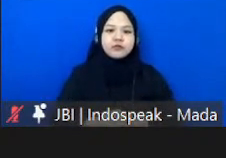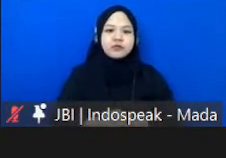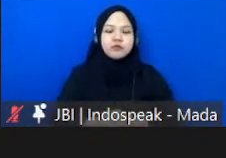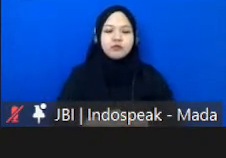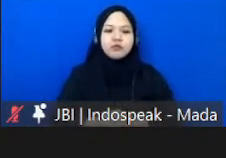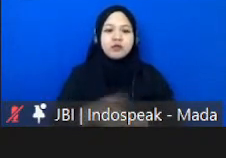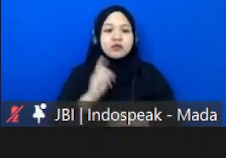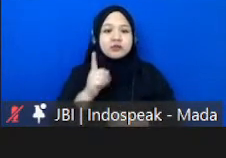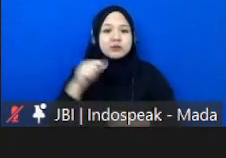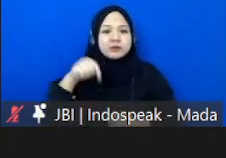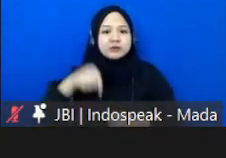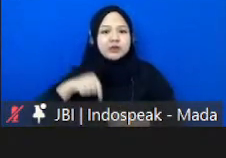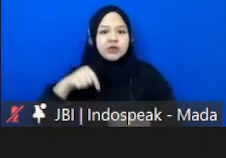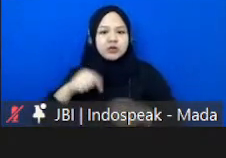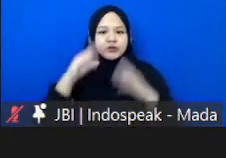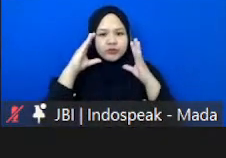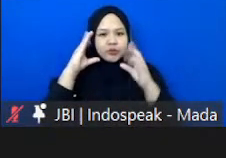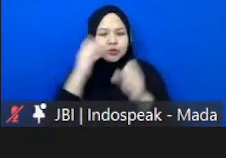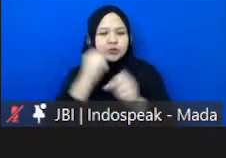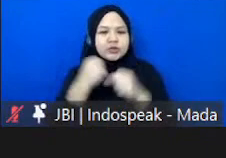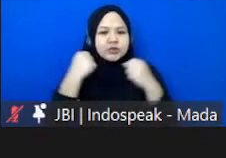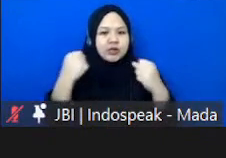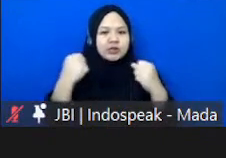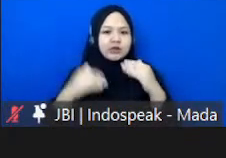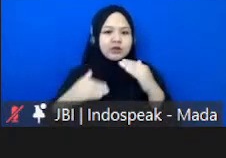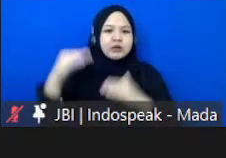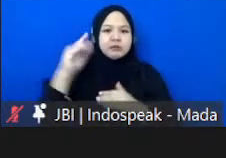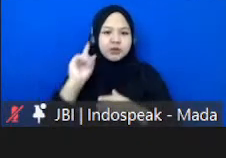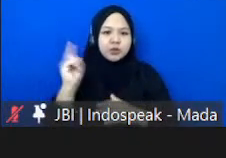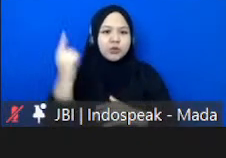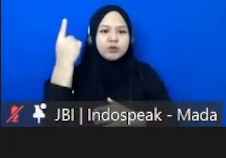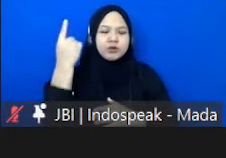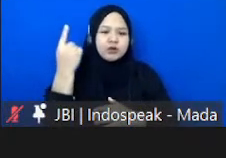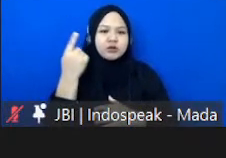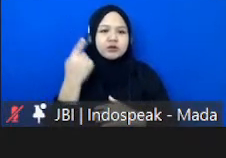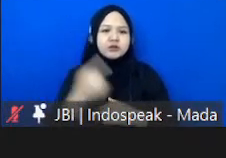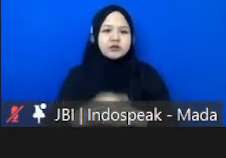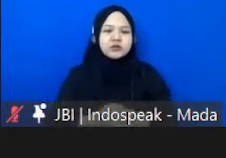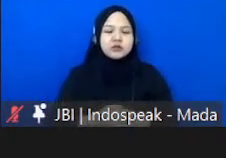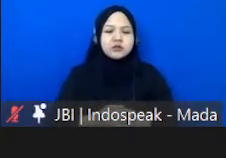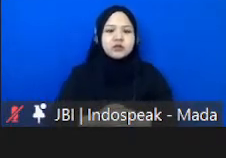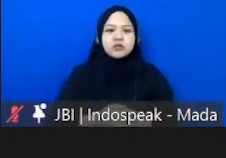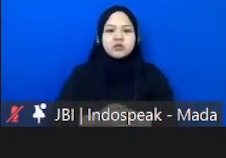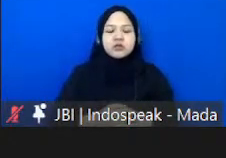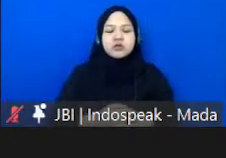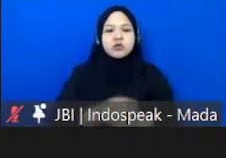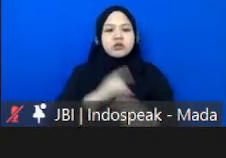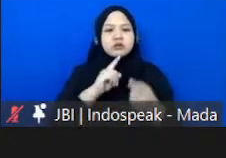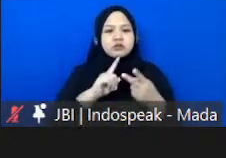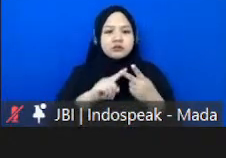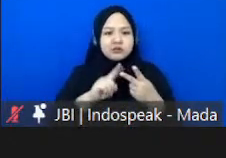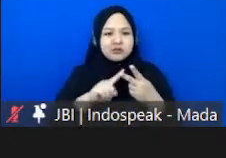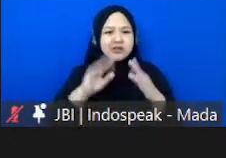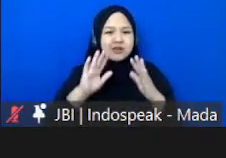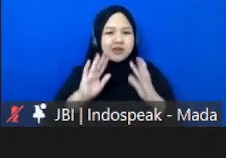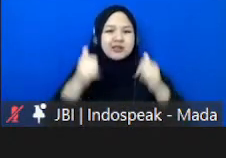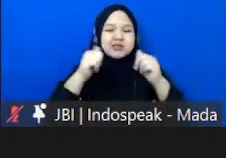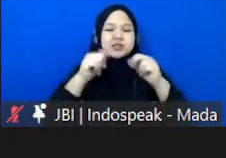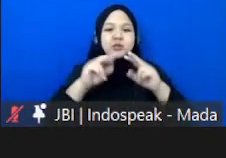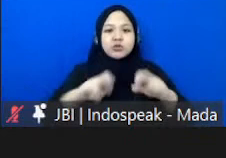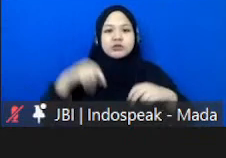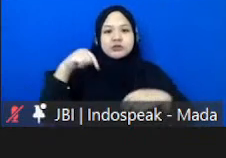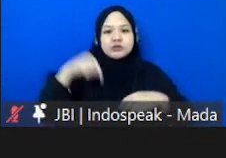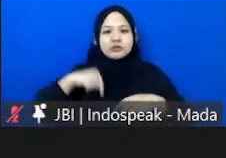imposed significant constraints on the extent of such change. And so the result has been an uneven process of